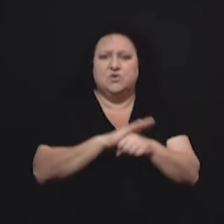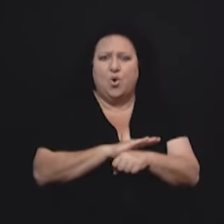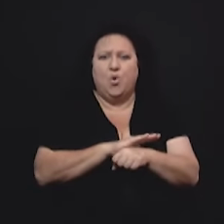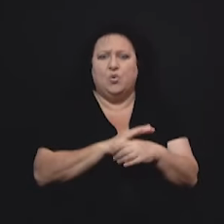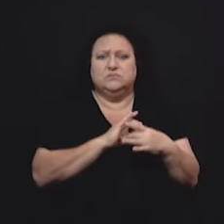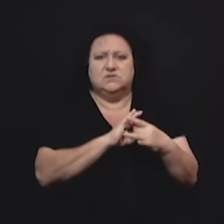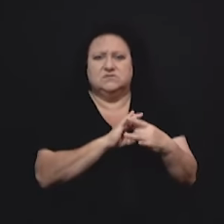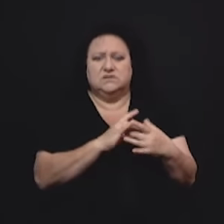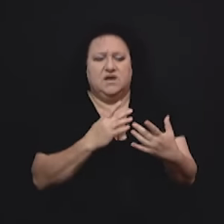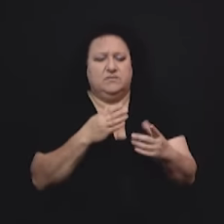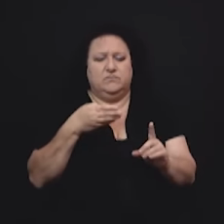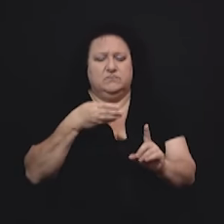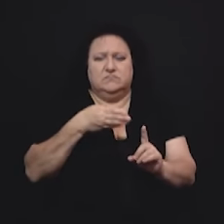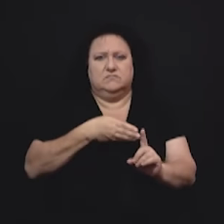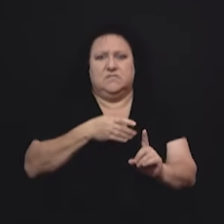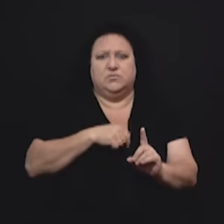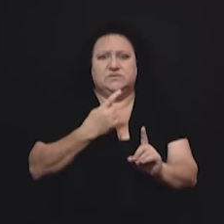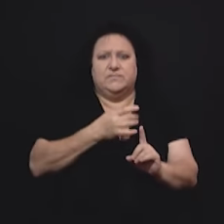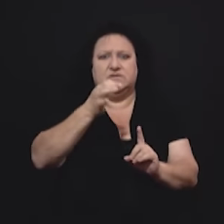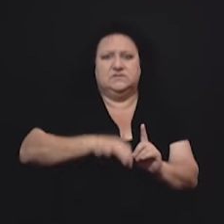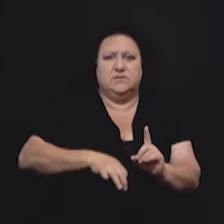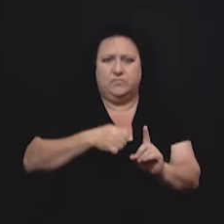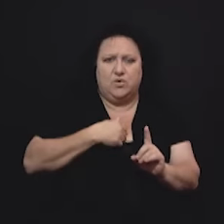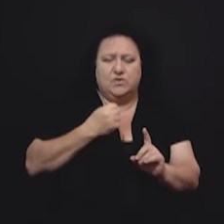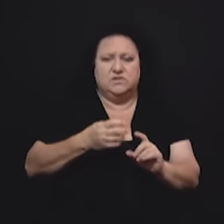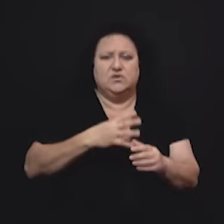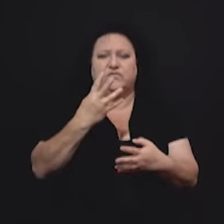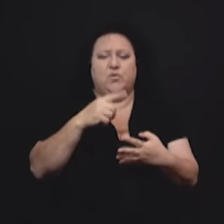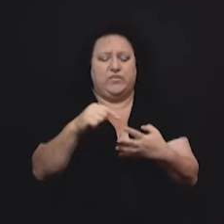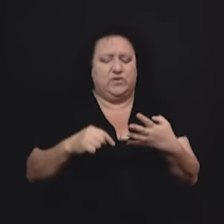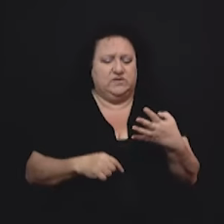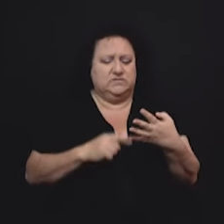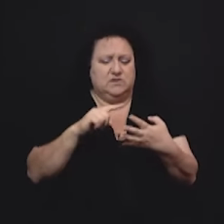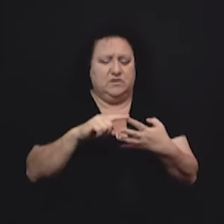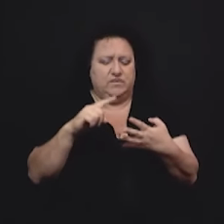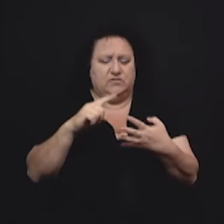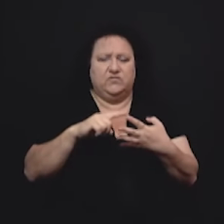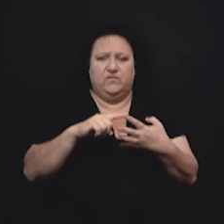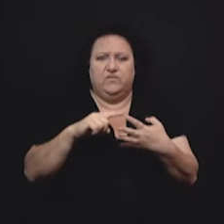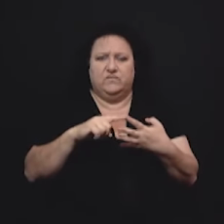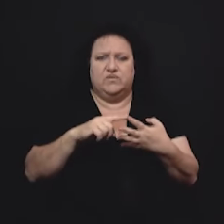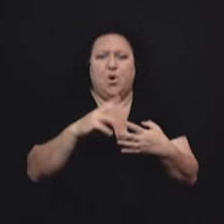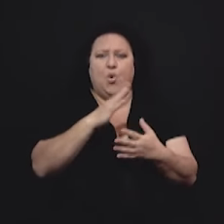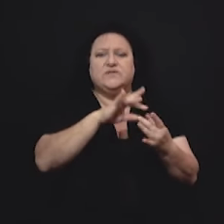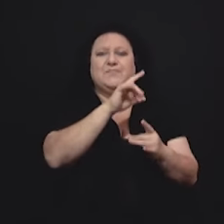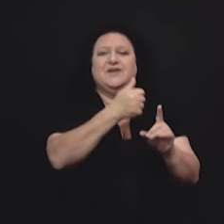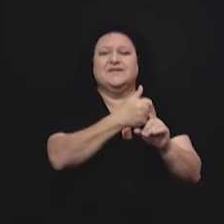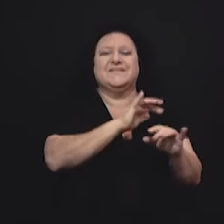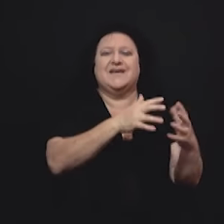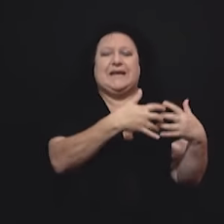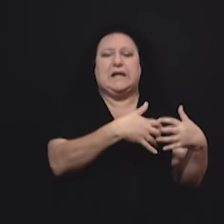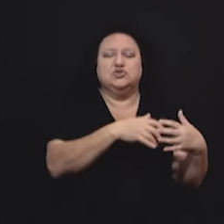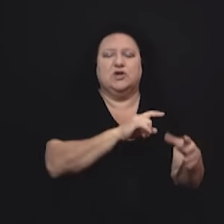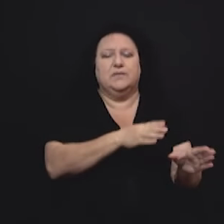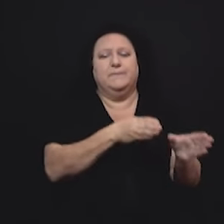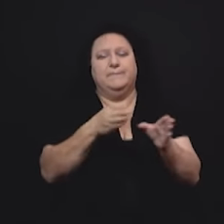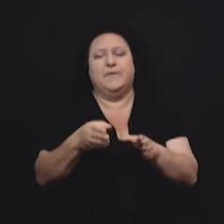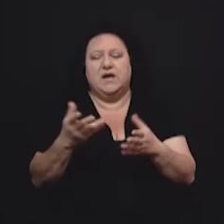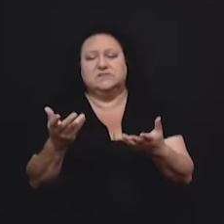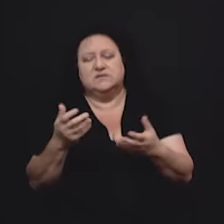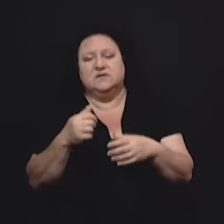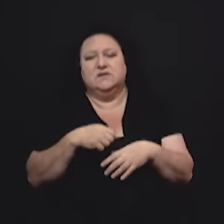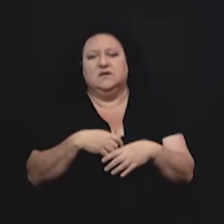These are four things that they did. The Holy Spirit was the engine, but there were four wheels. So imagine if the church was a car, the